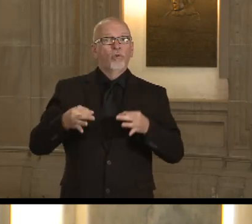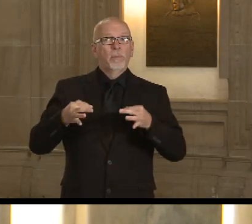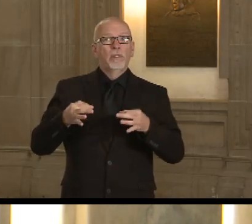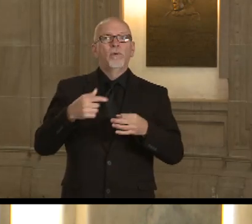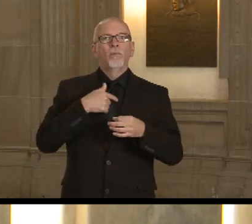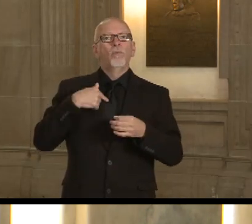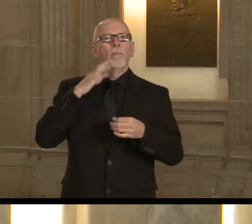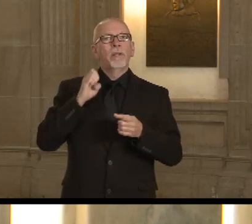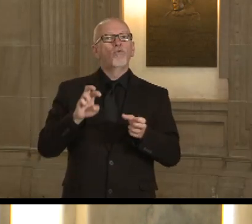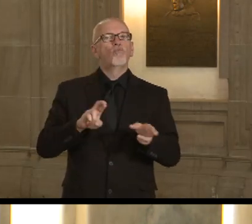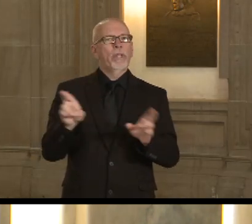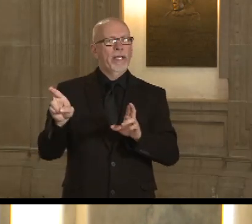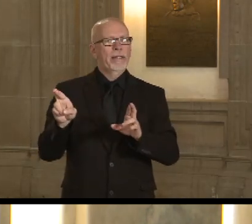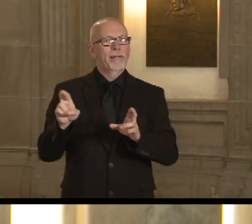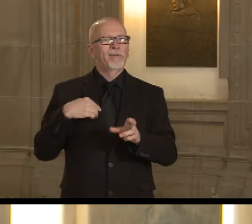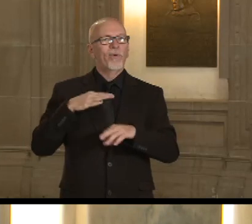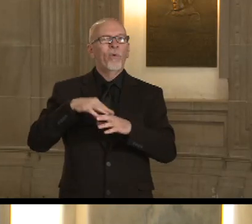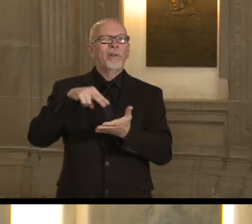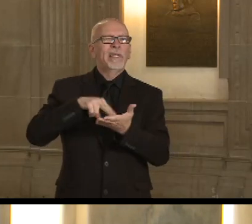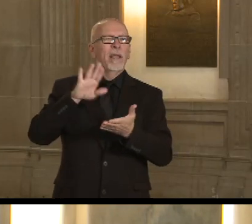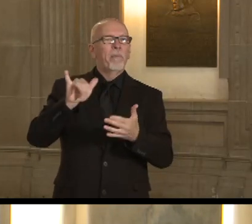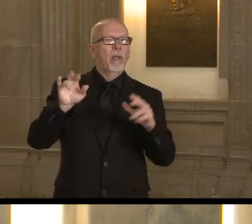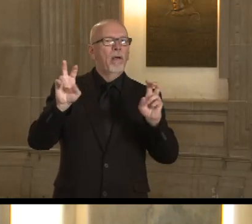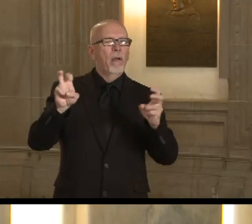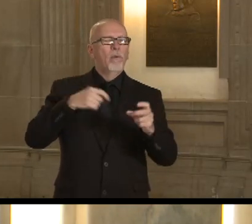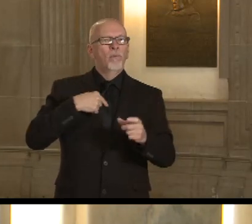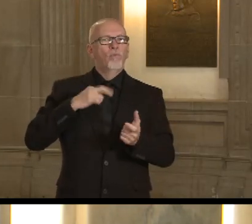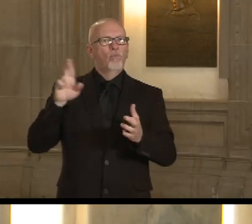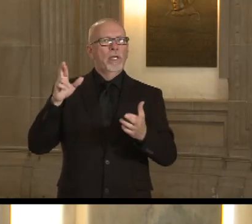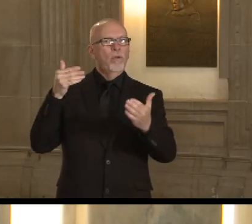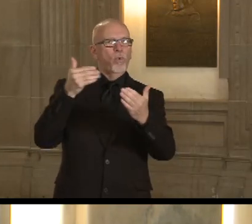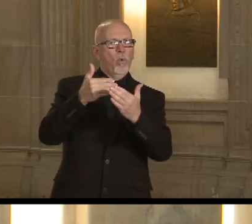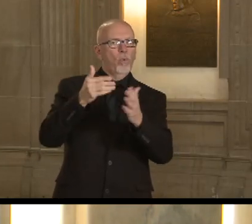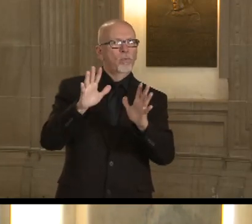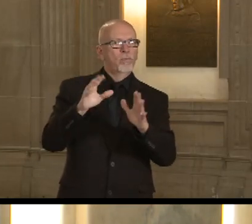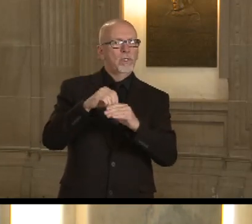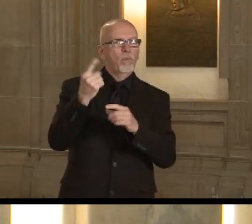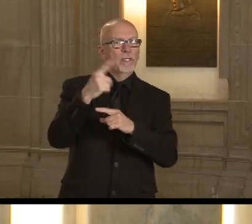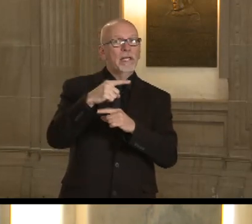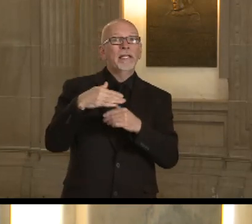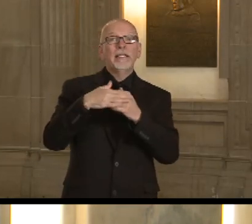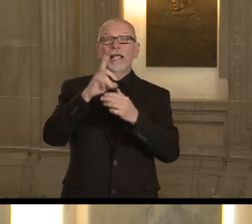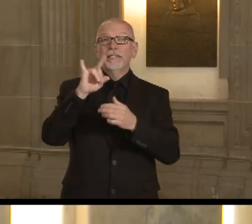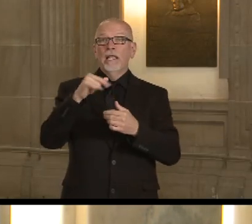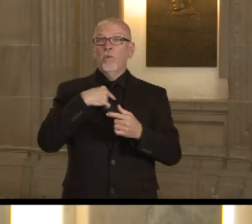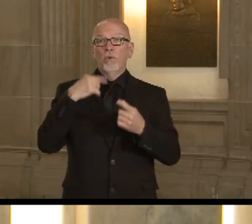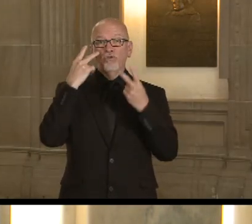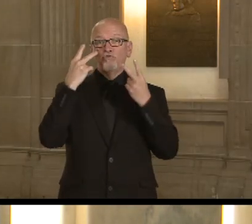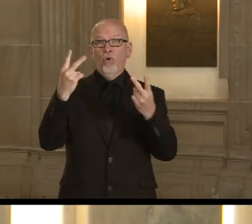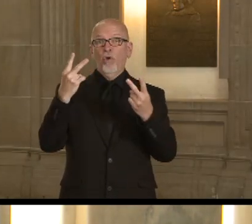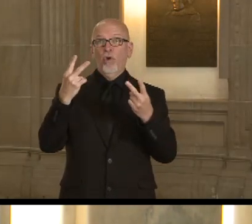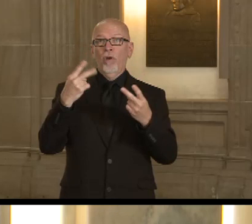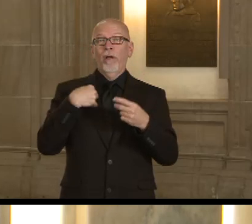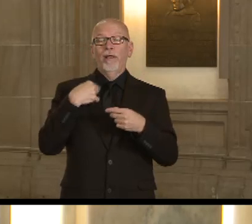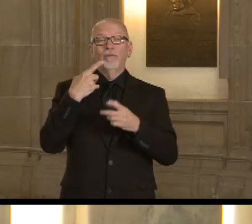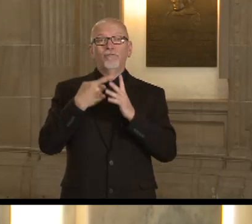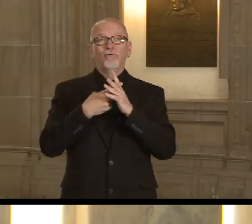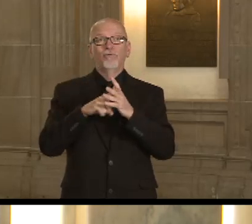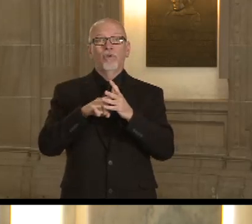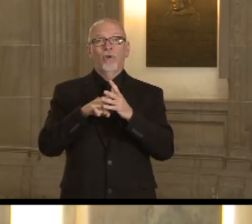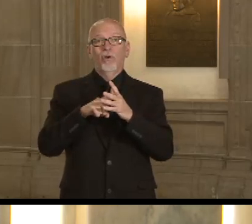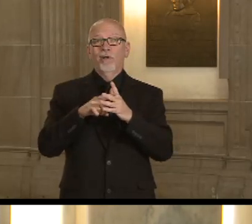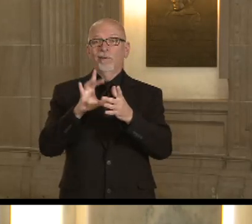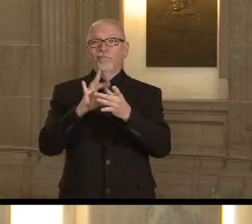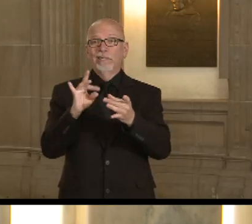to be ready, to be on standby, to be close on one day. The next day, when we saw, as I started to